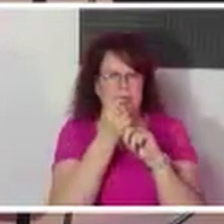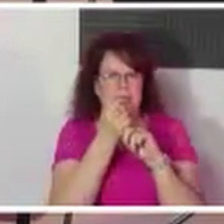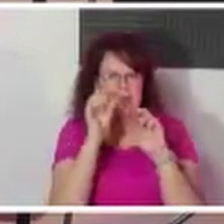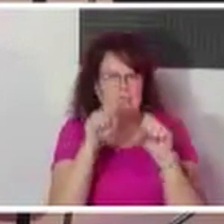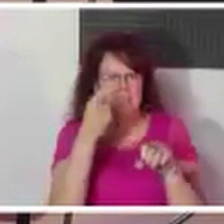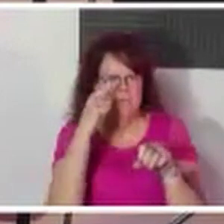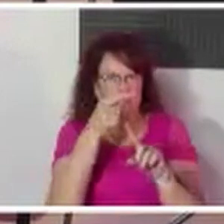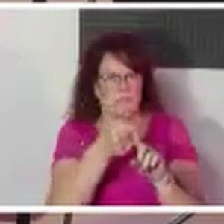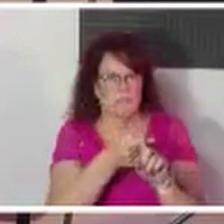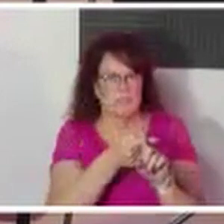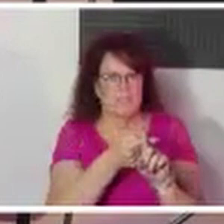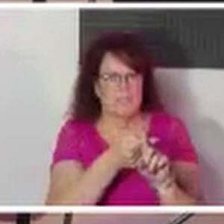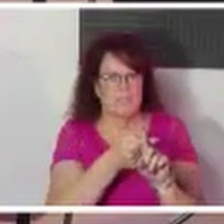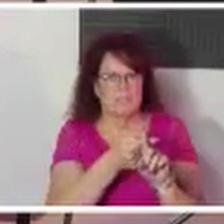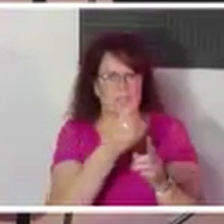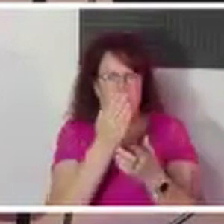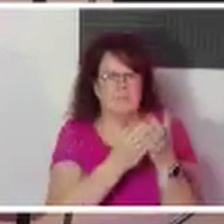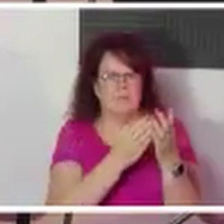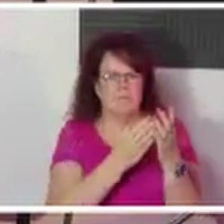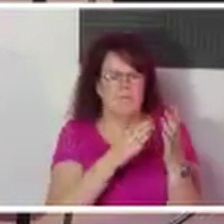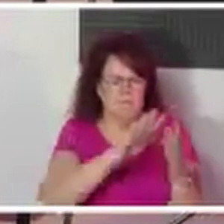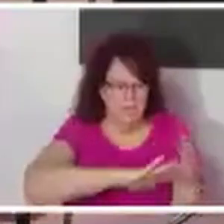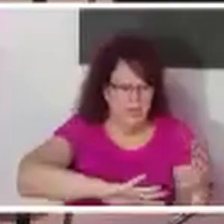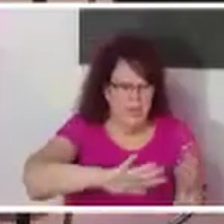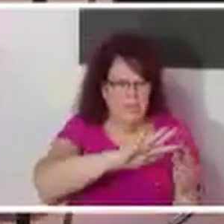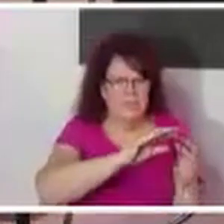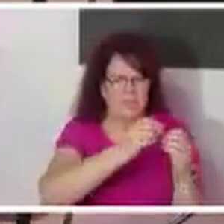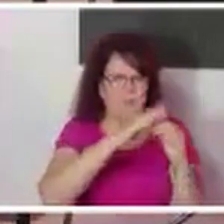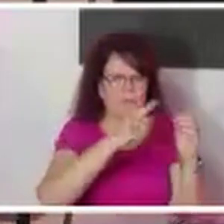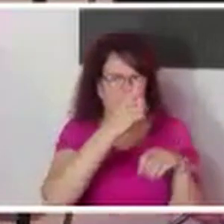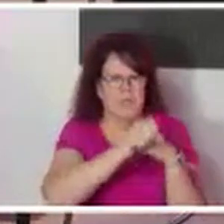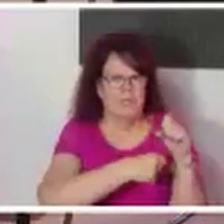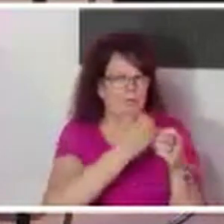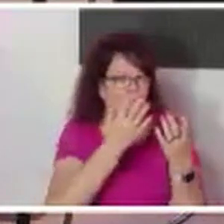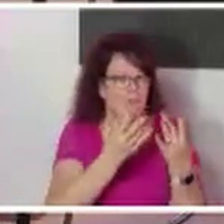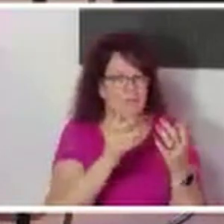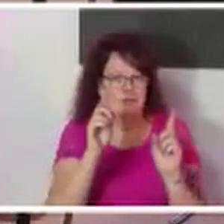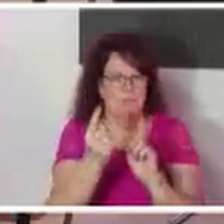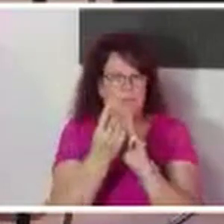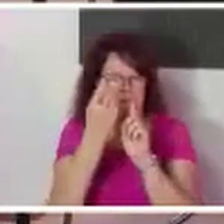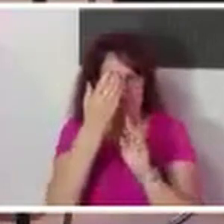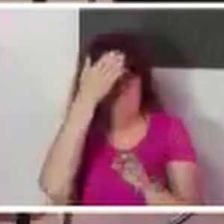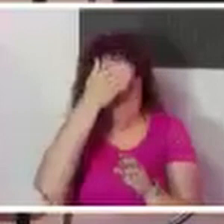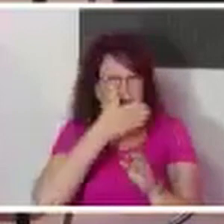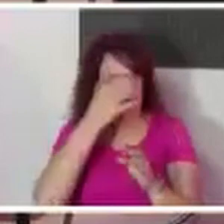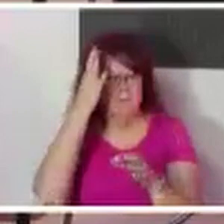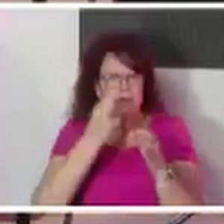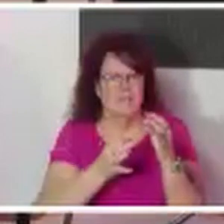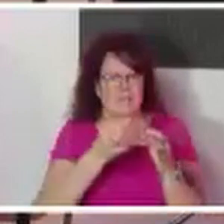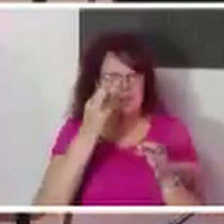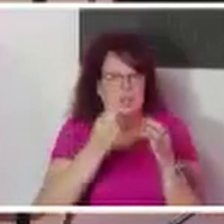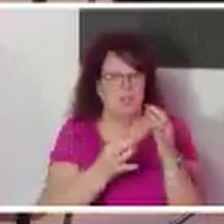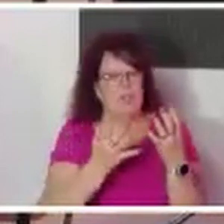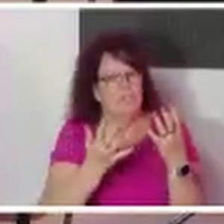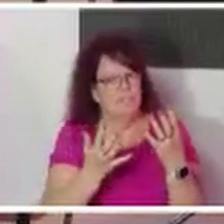for months, in some jurisdictions over a year, just waiting to appear before a judge to even decide if they're guilty of the thing they've been charged